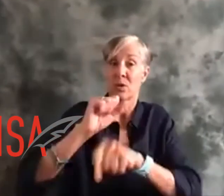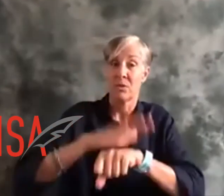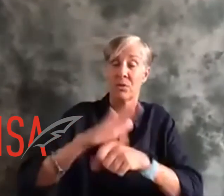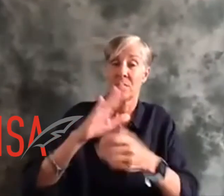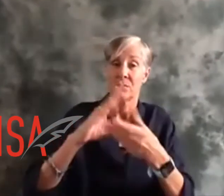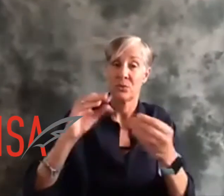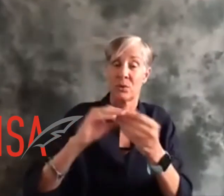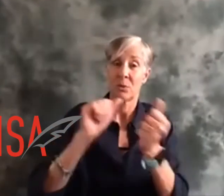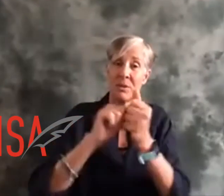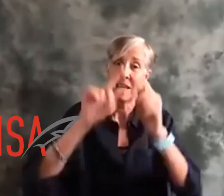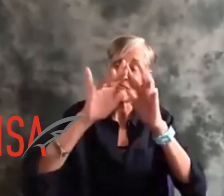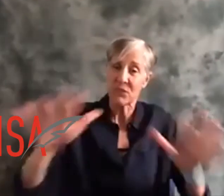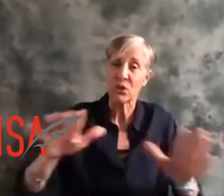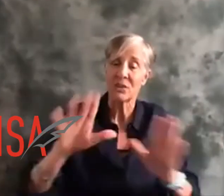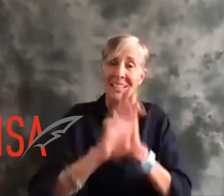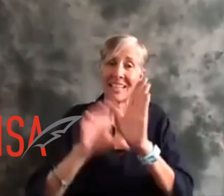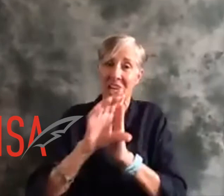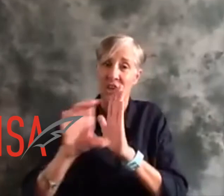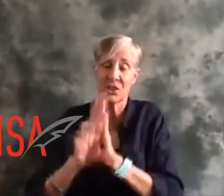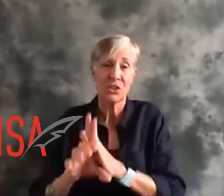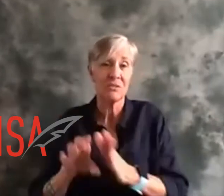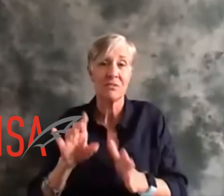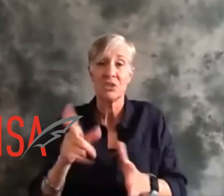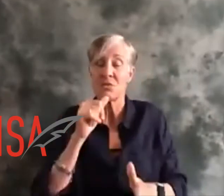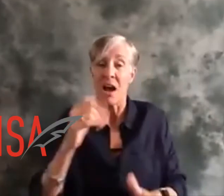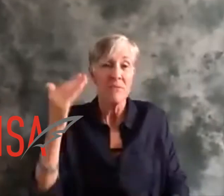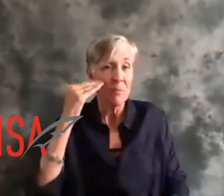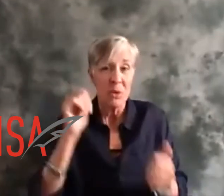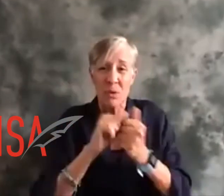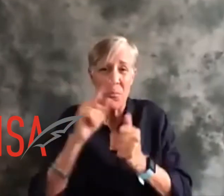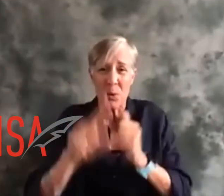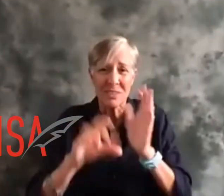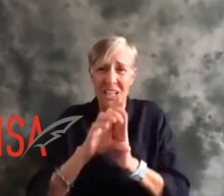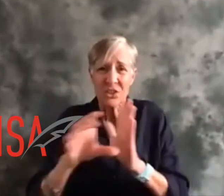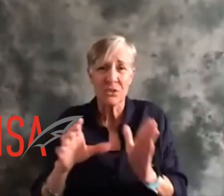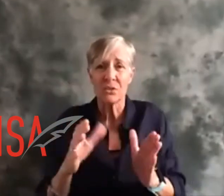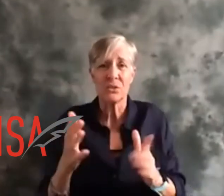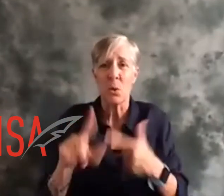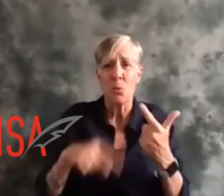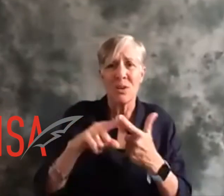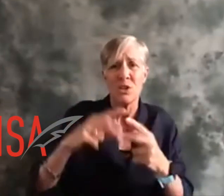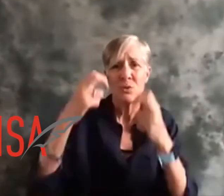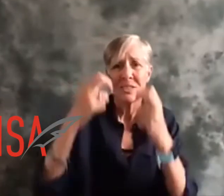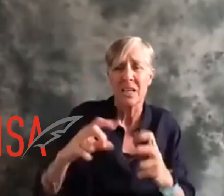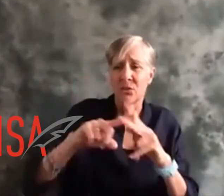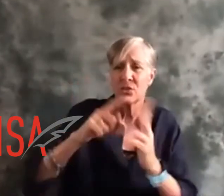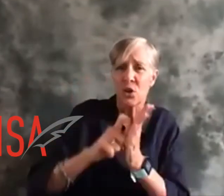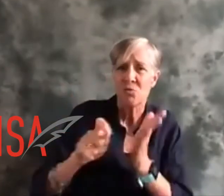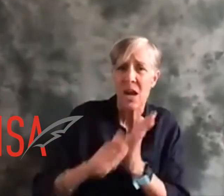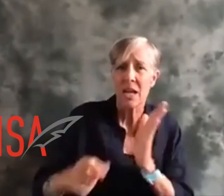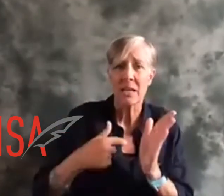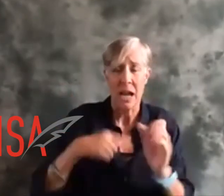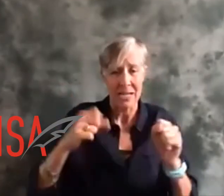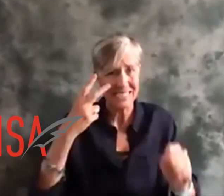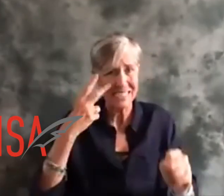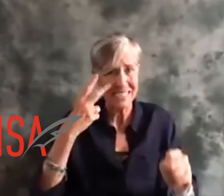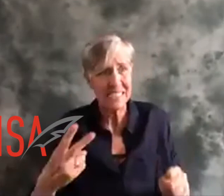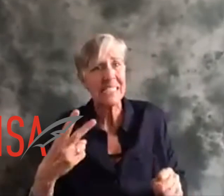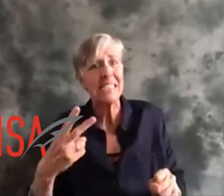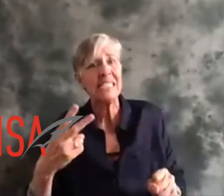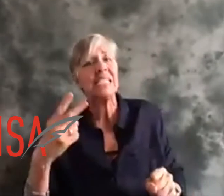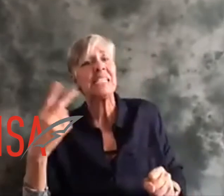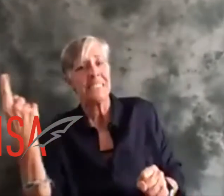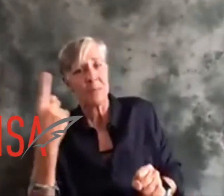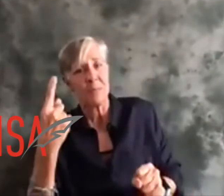of diverse characters that you're not familiar with, at what point do you sit down and actually get writing? I can see someone getting bogged down